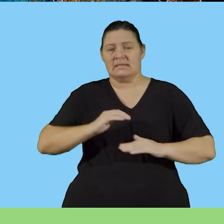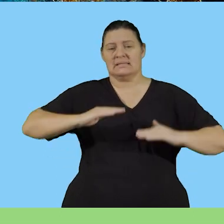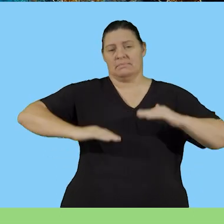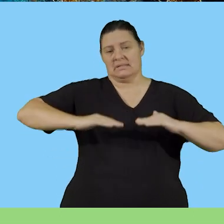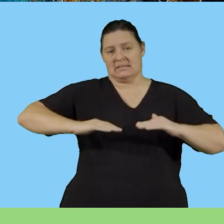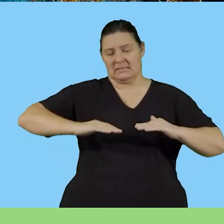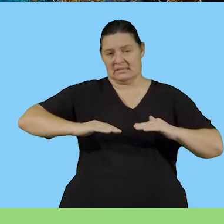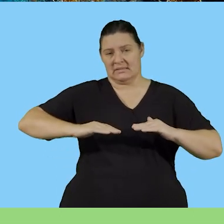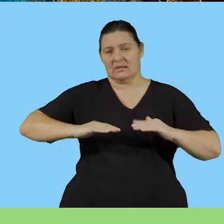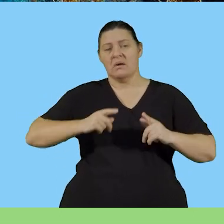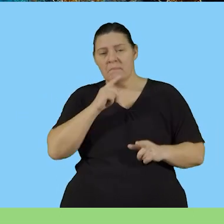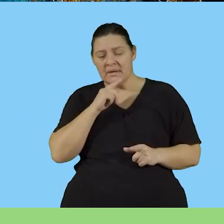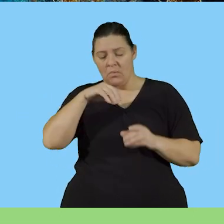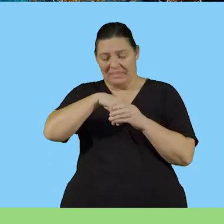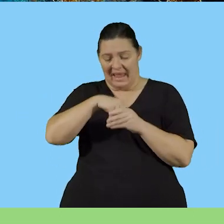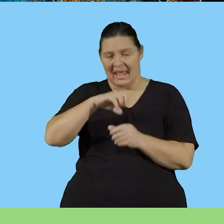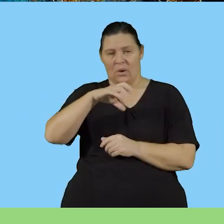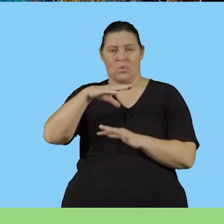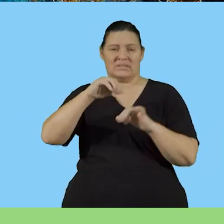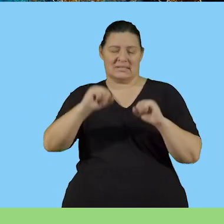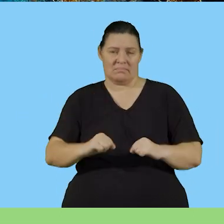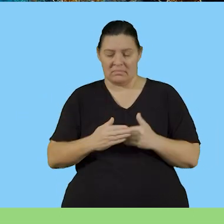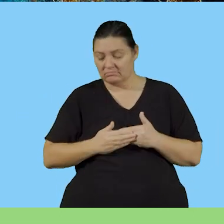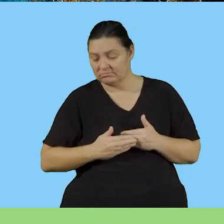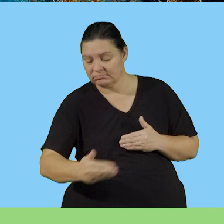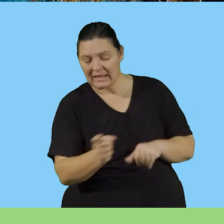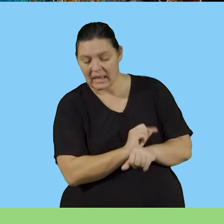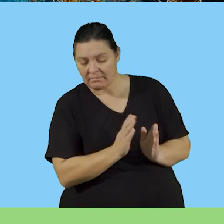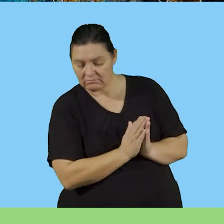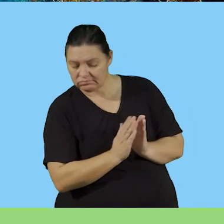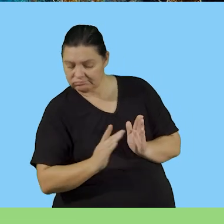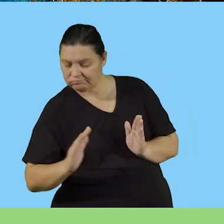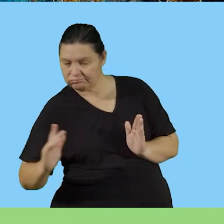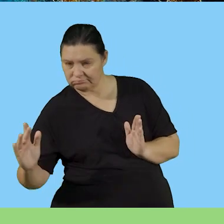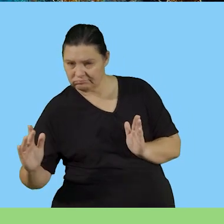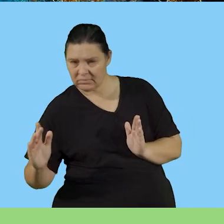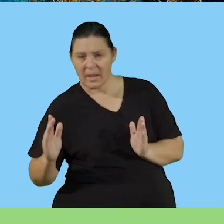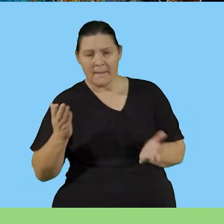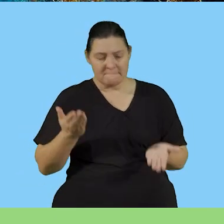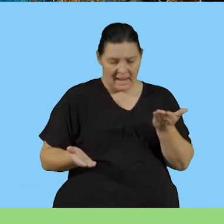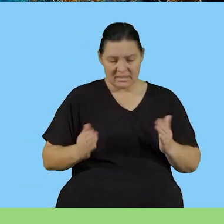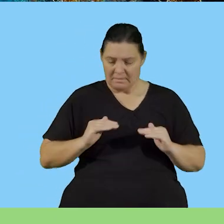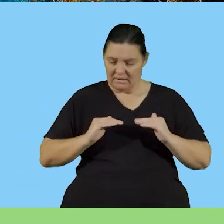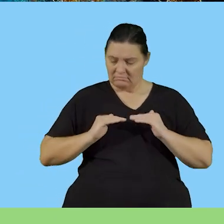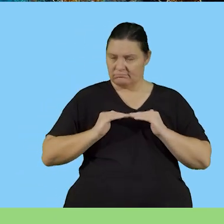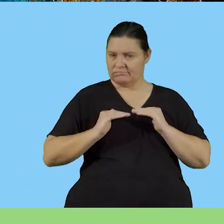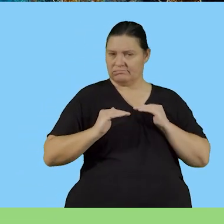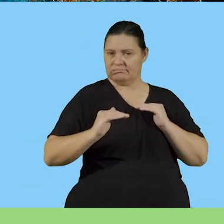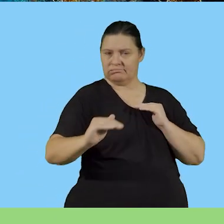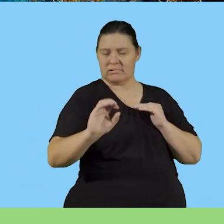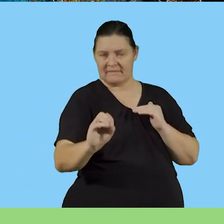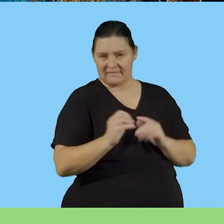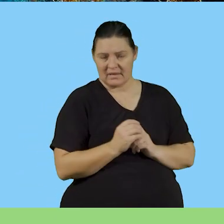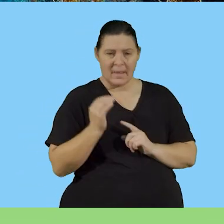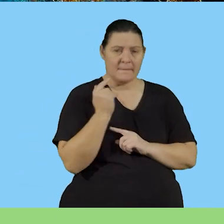stability in the ecosystem over a long period of time. So balance is stability.